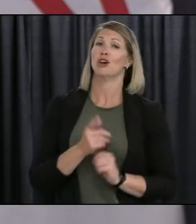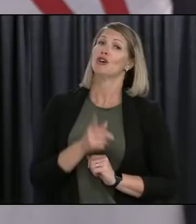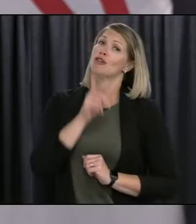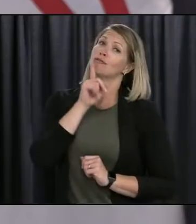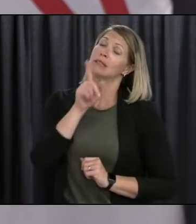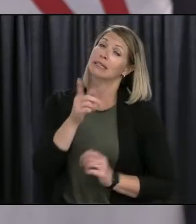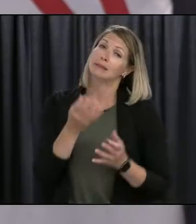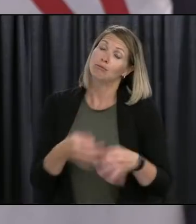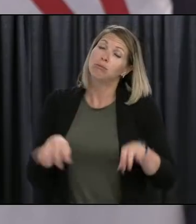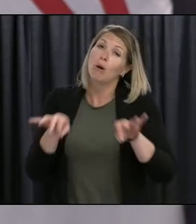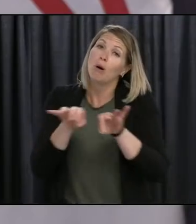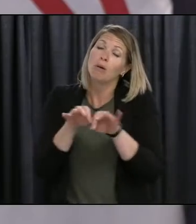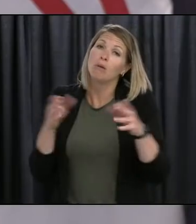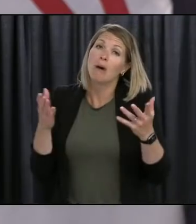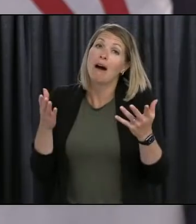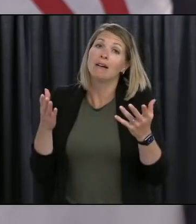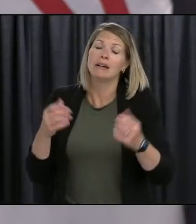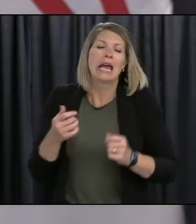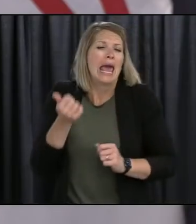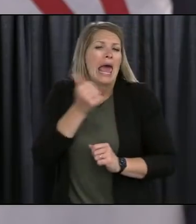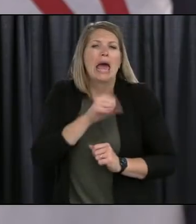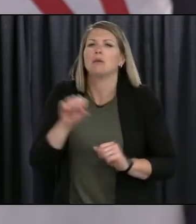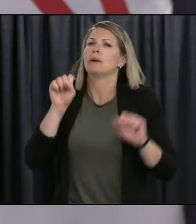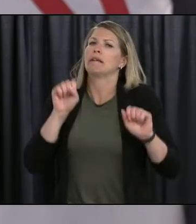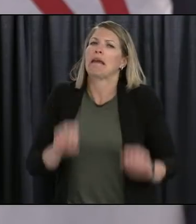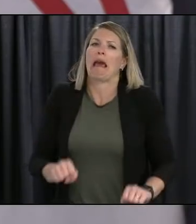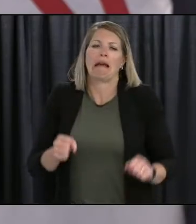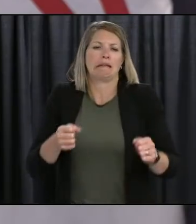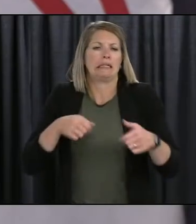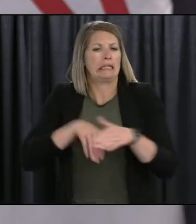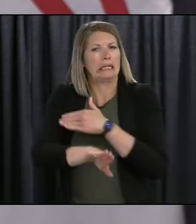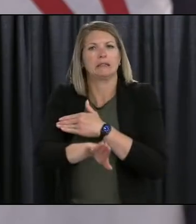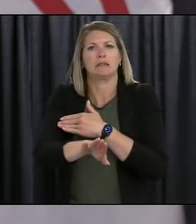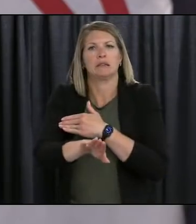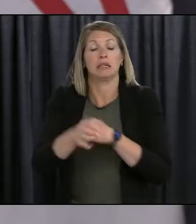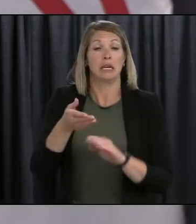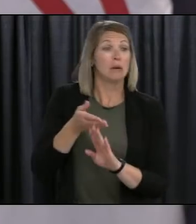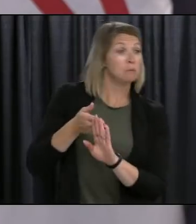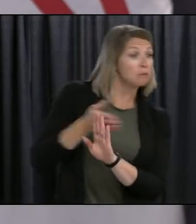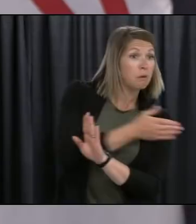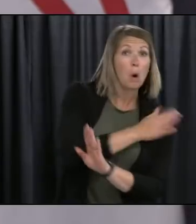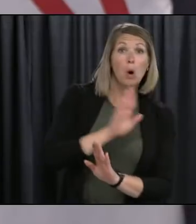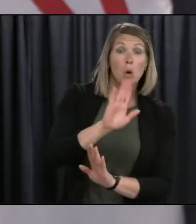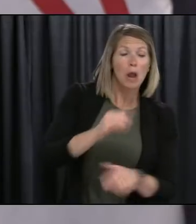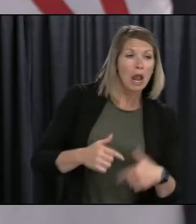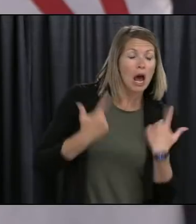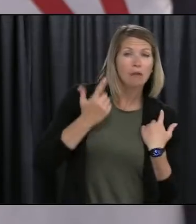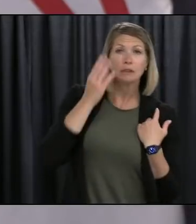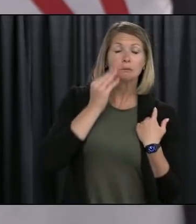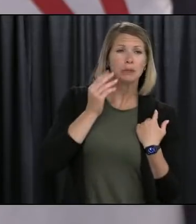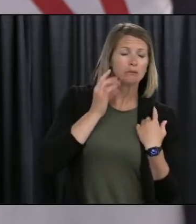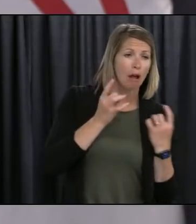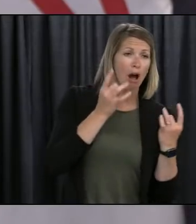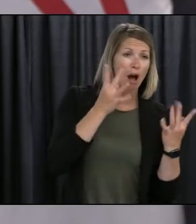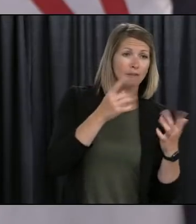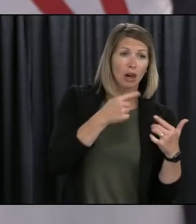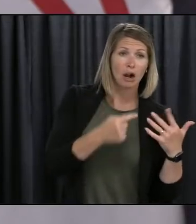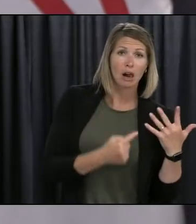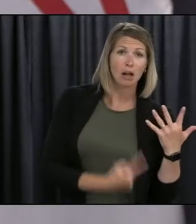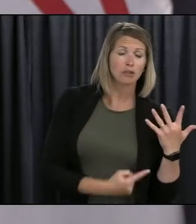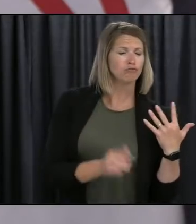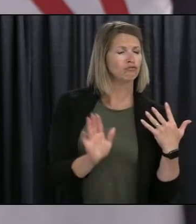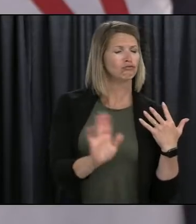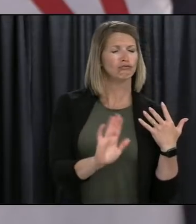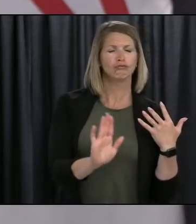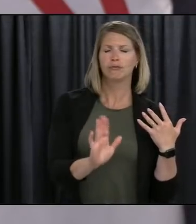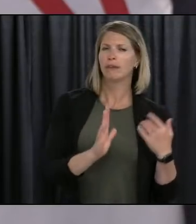of acceptance to the shelter. The important thing is to remember that everyone, regardless of where they are in